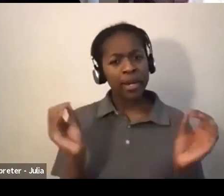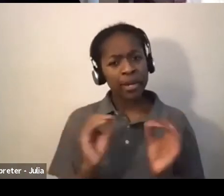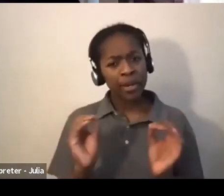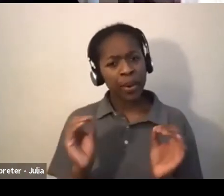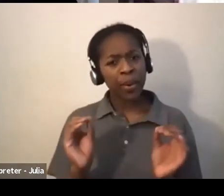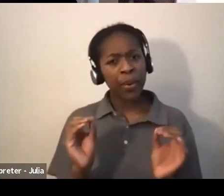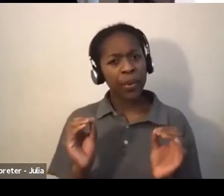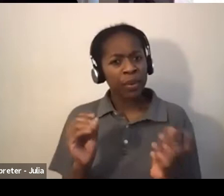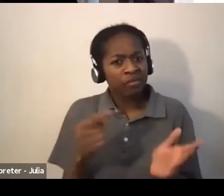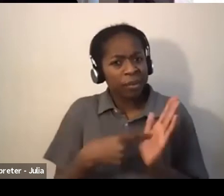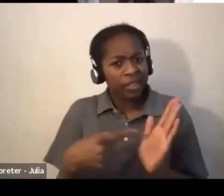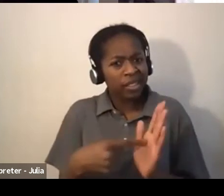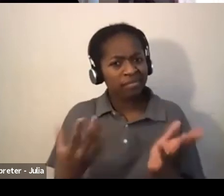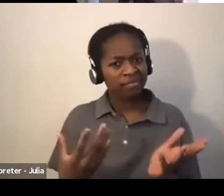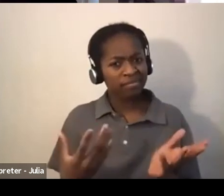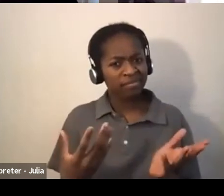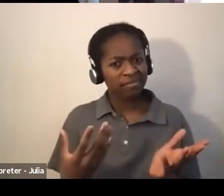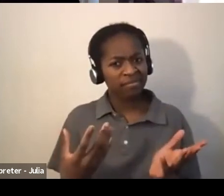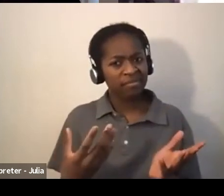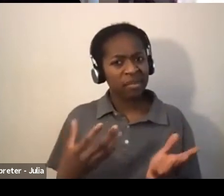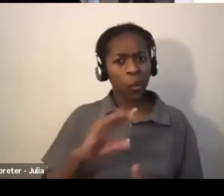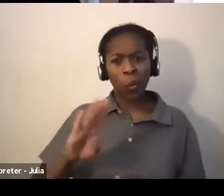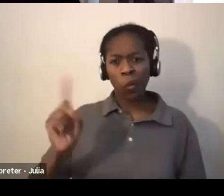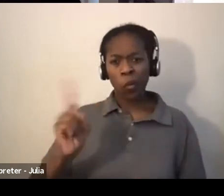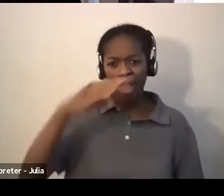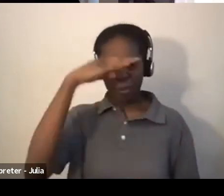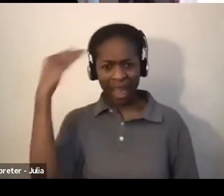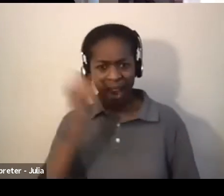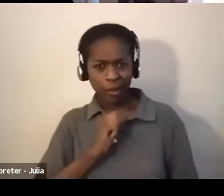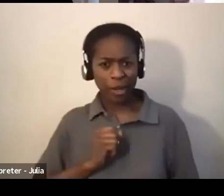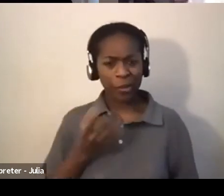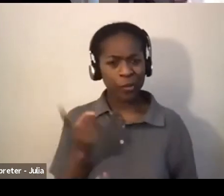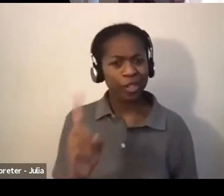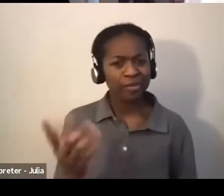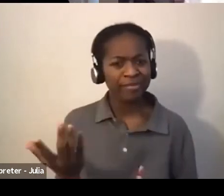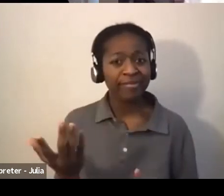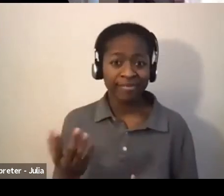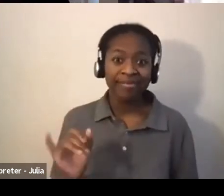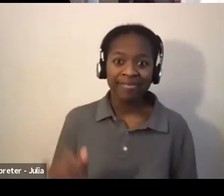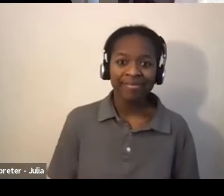any representation for African-Americans in cartoons. Yeah.